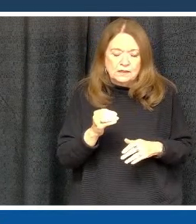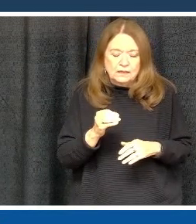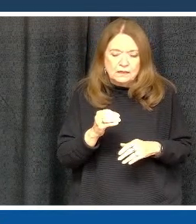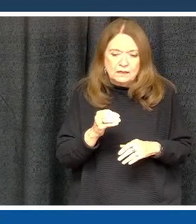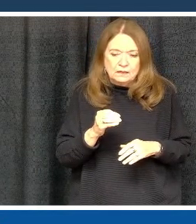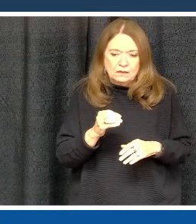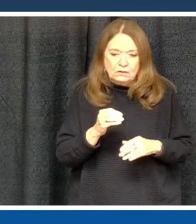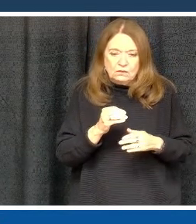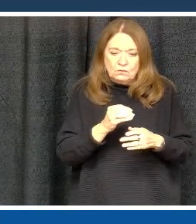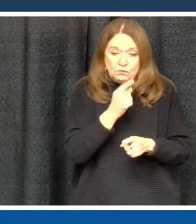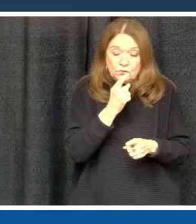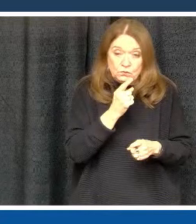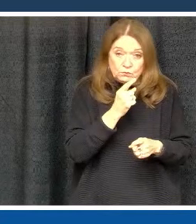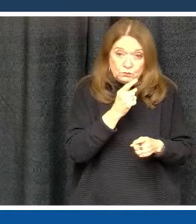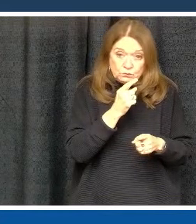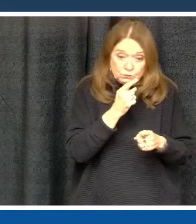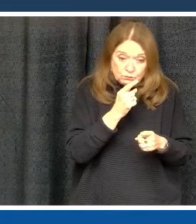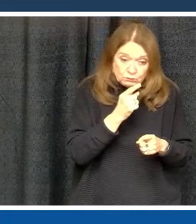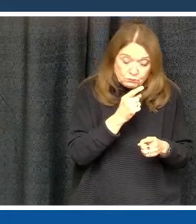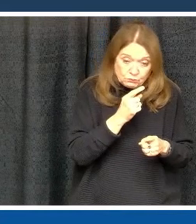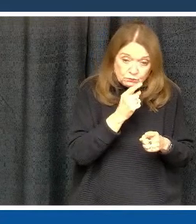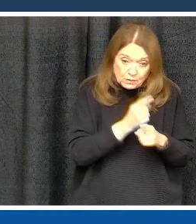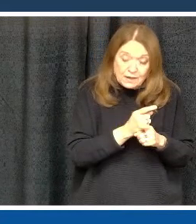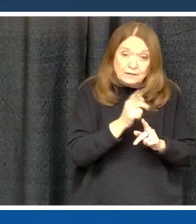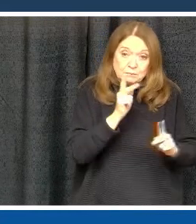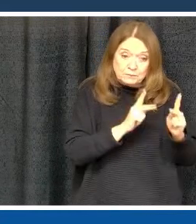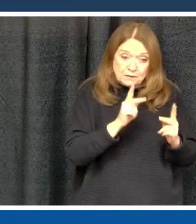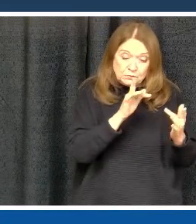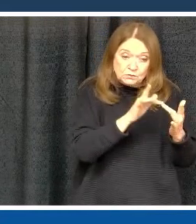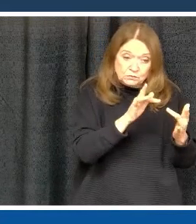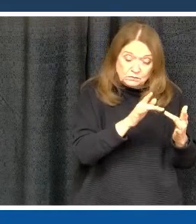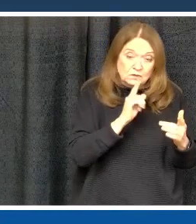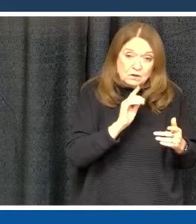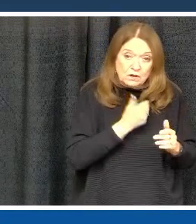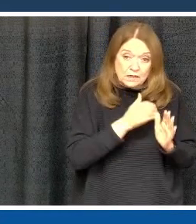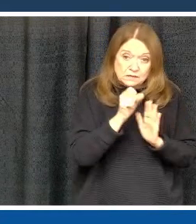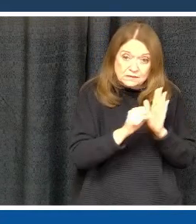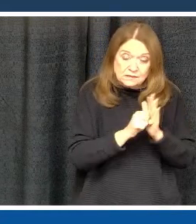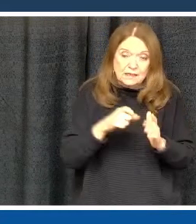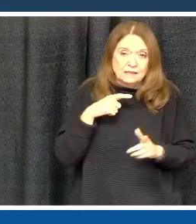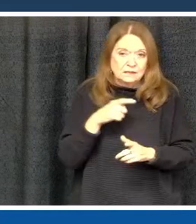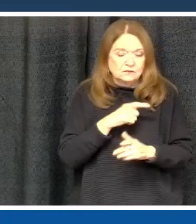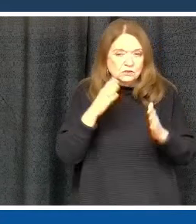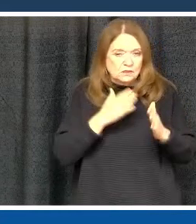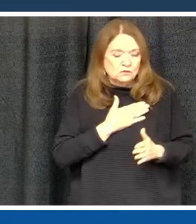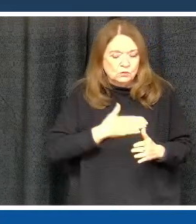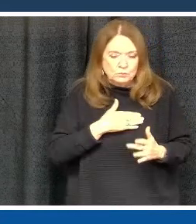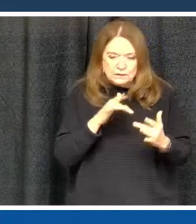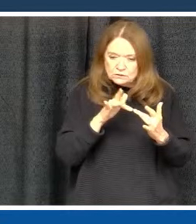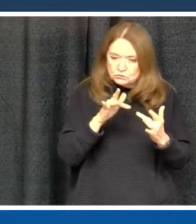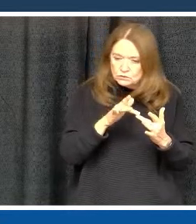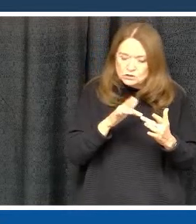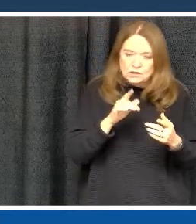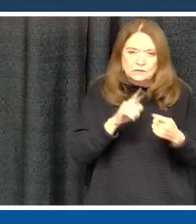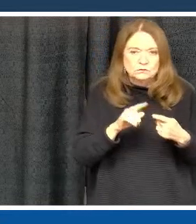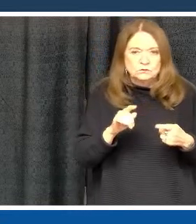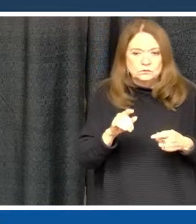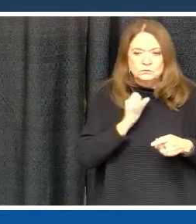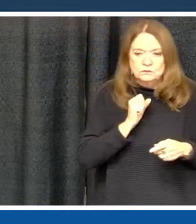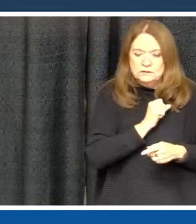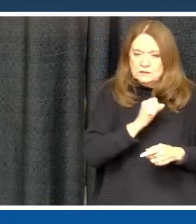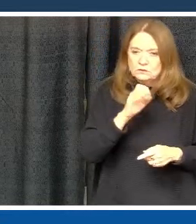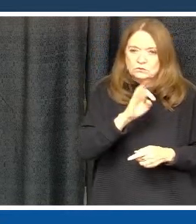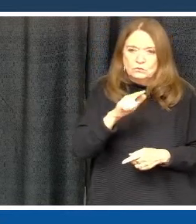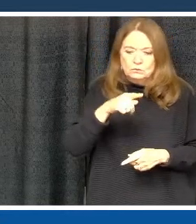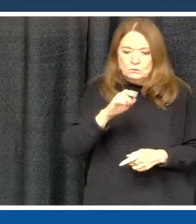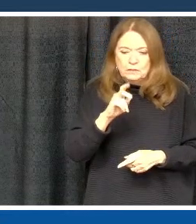the right ones for everyone to be reaching out to are our state legislators. Please reach out to Senator Bill